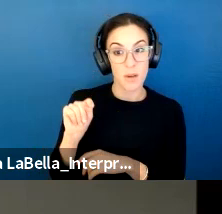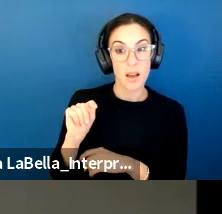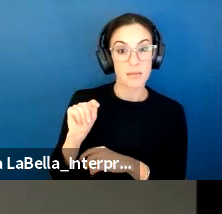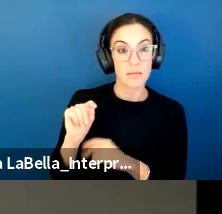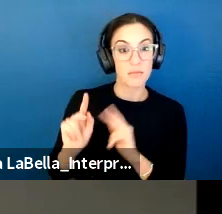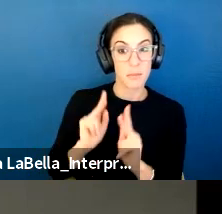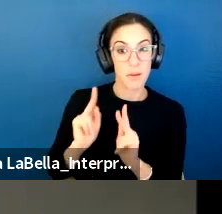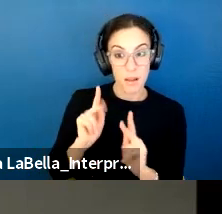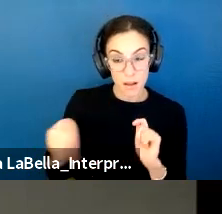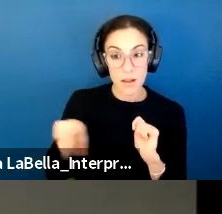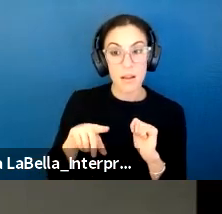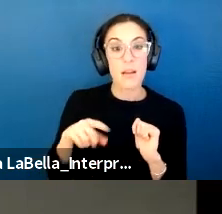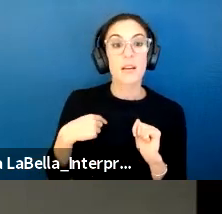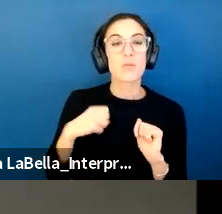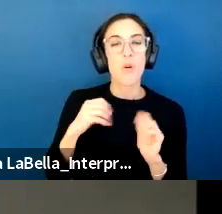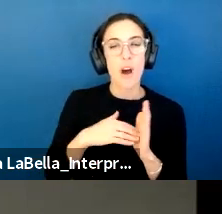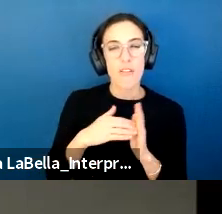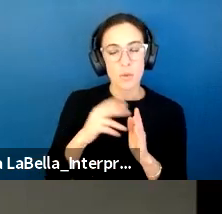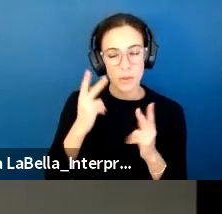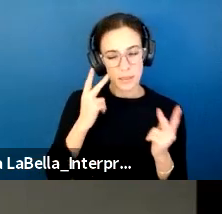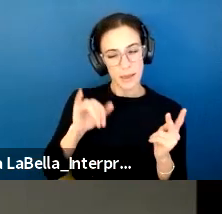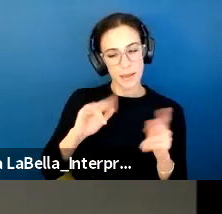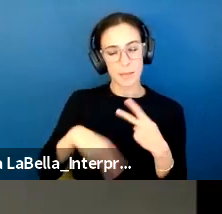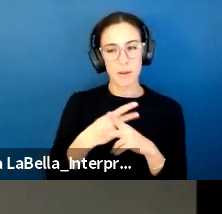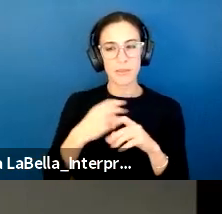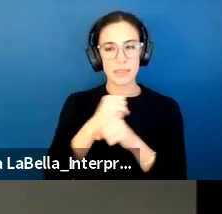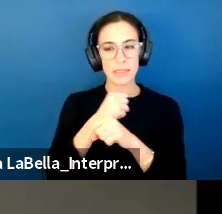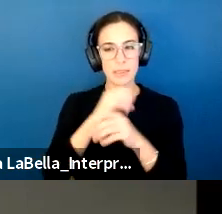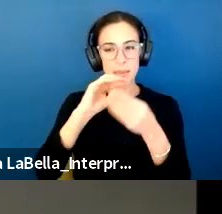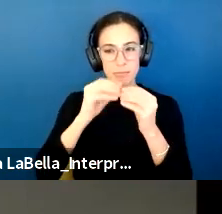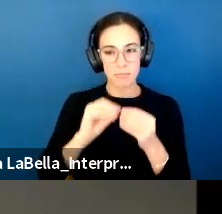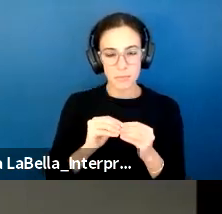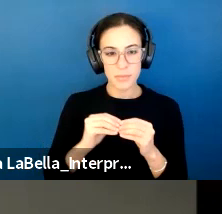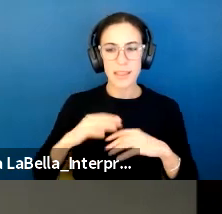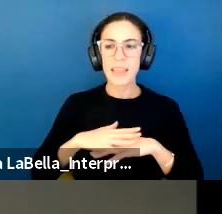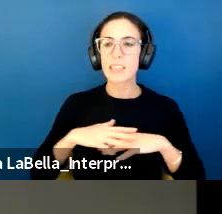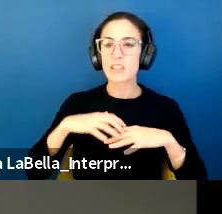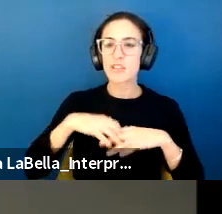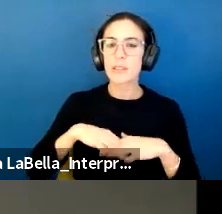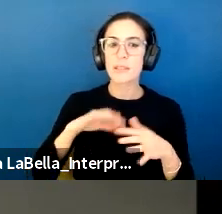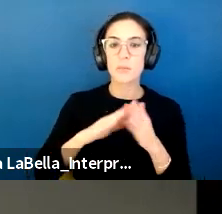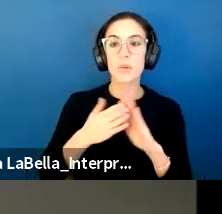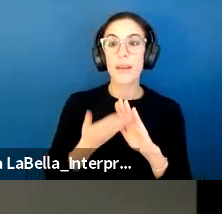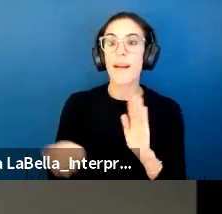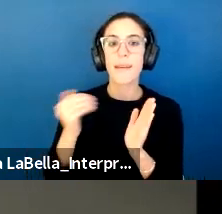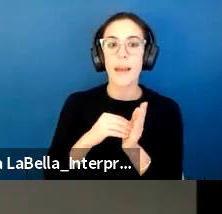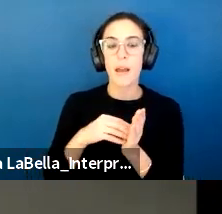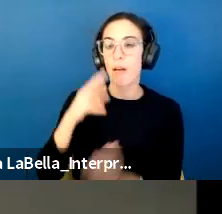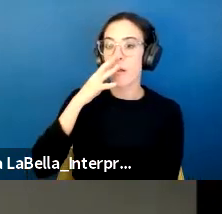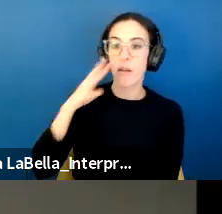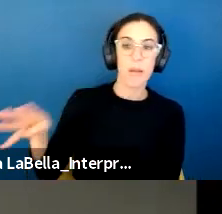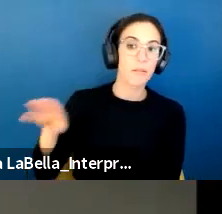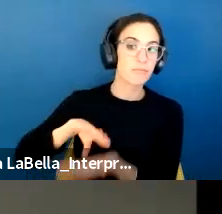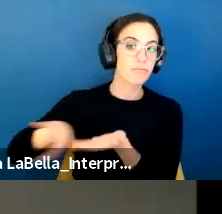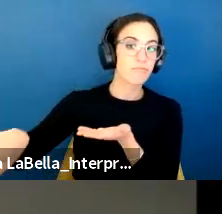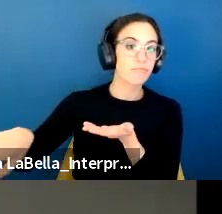so often when we look at those kinds of statistics, the Indigenous community is once again left out or erased,